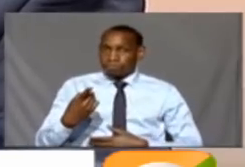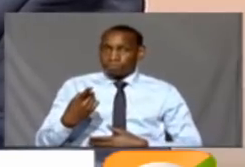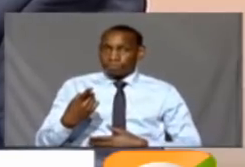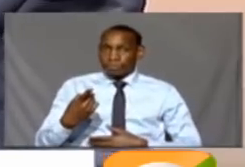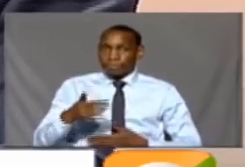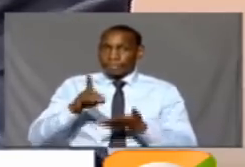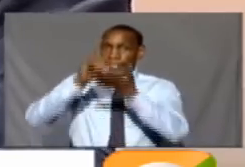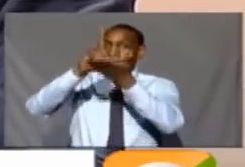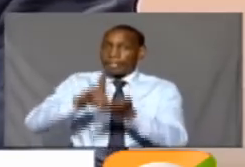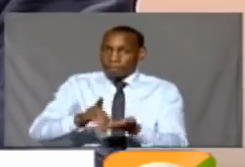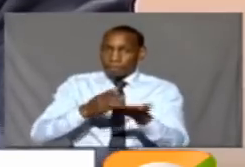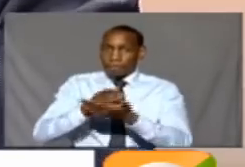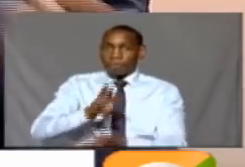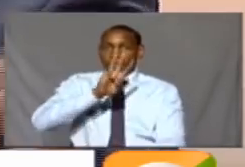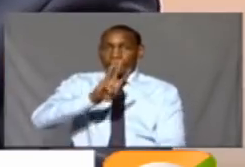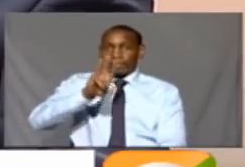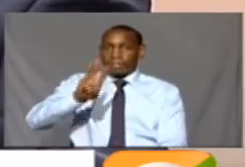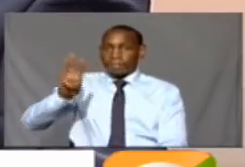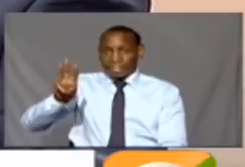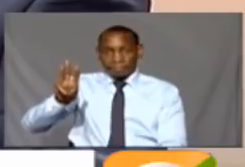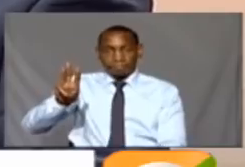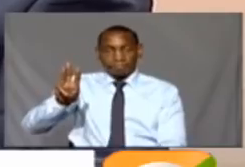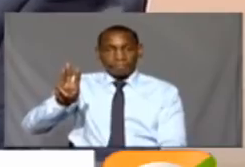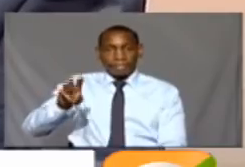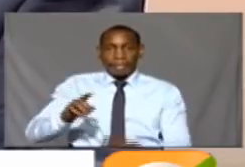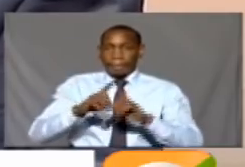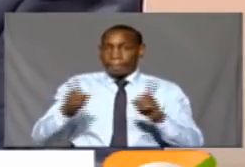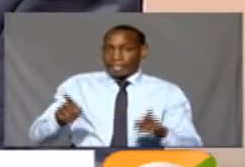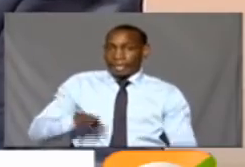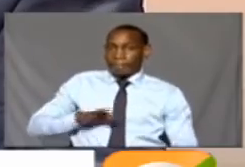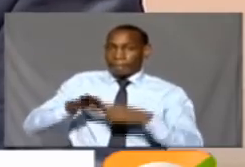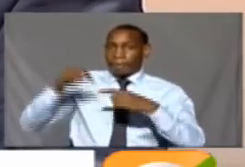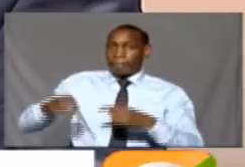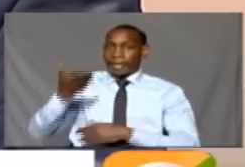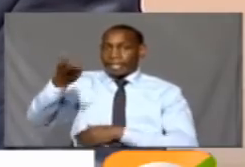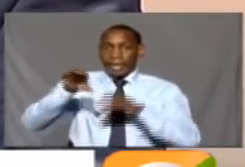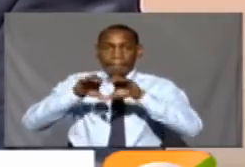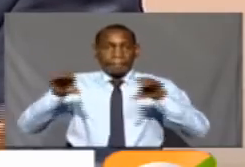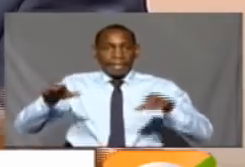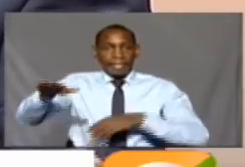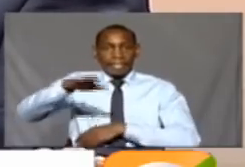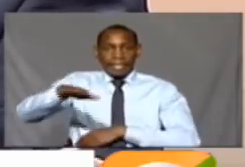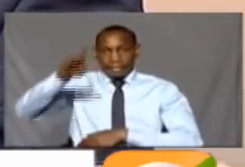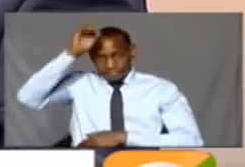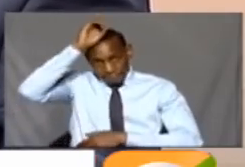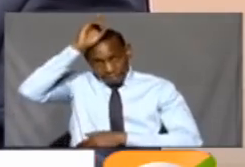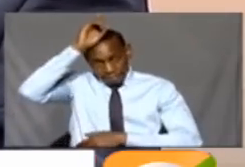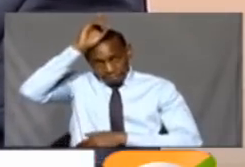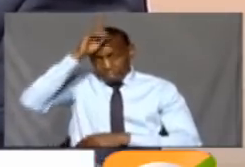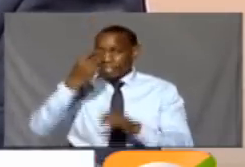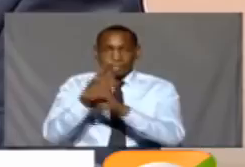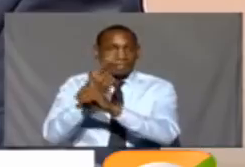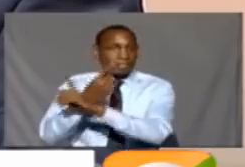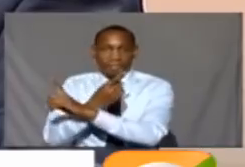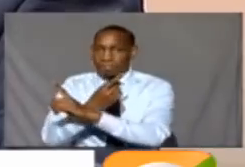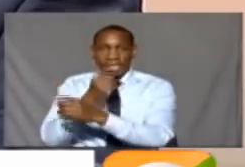it from the website of this and that. Mama Mboga on a market at Shibuye or Chwele or Karatina